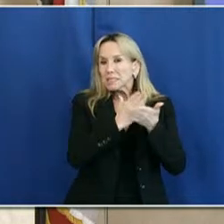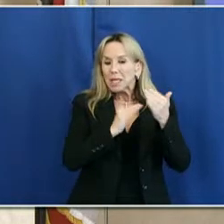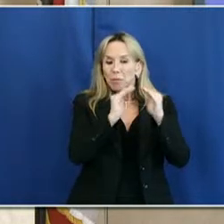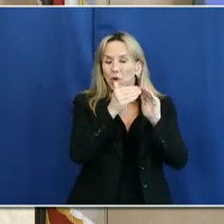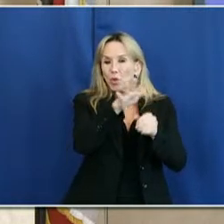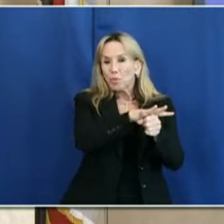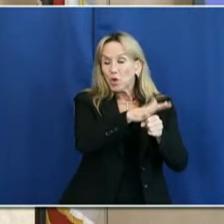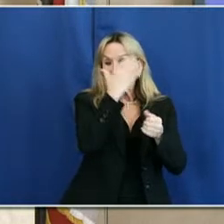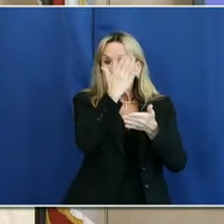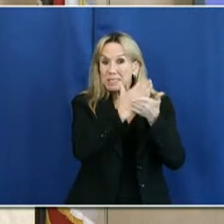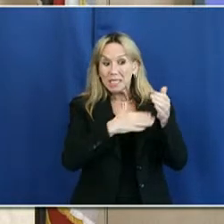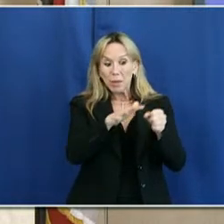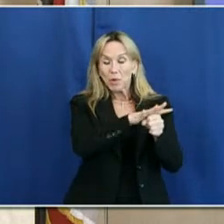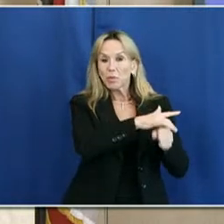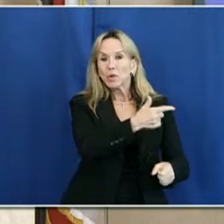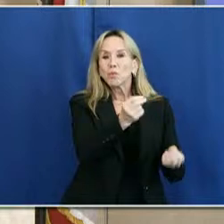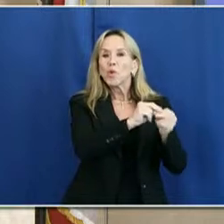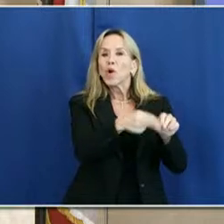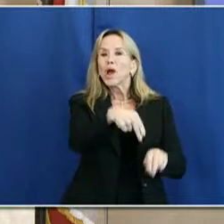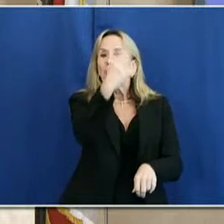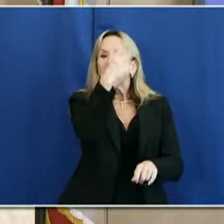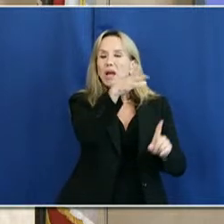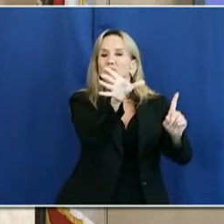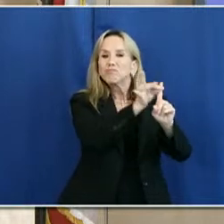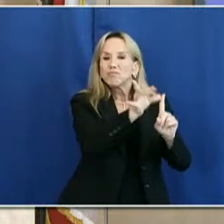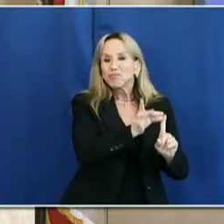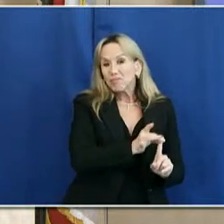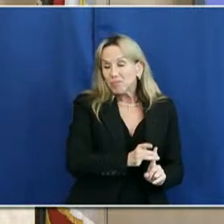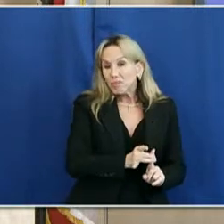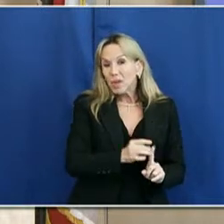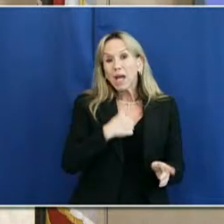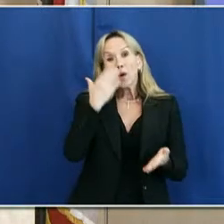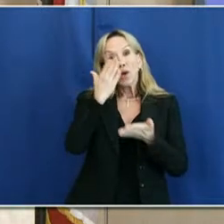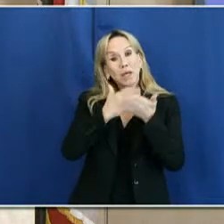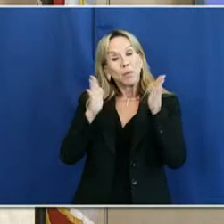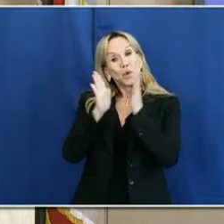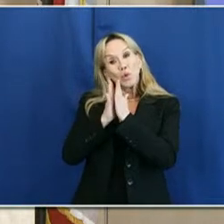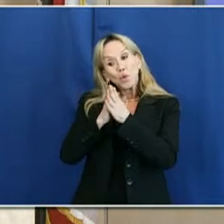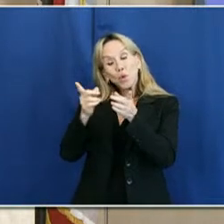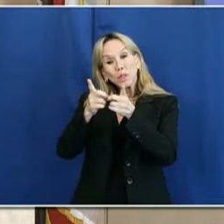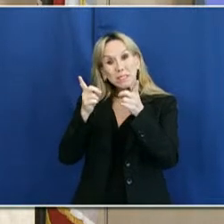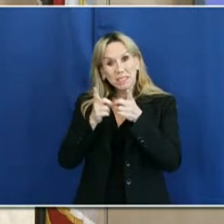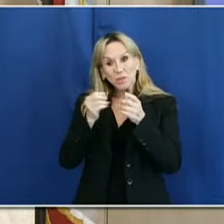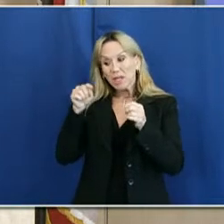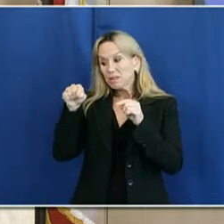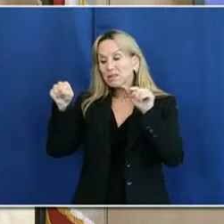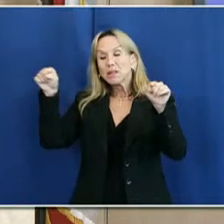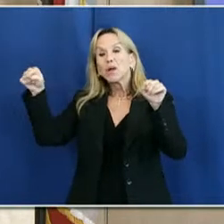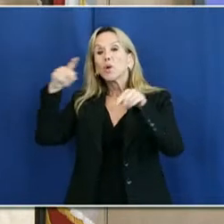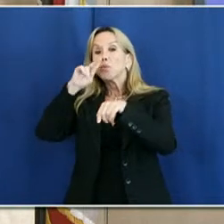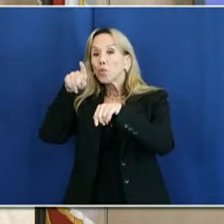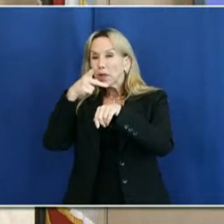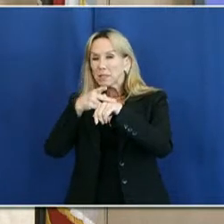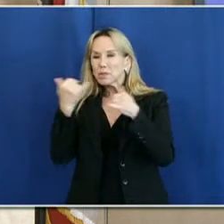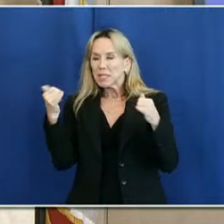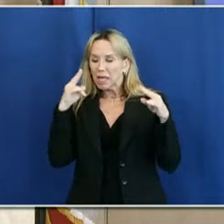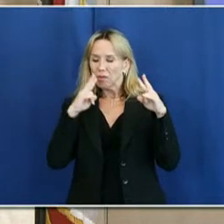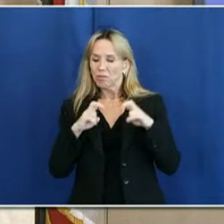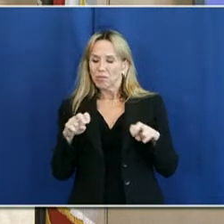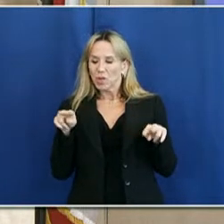higher. I know that school districts and principals are analyzing the